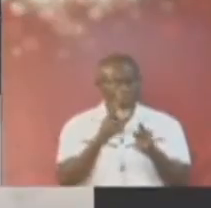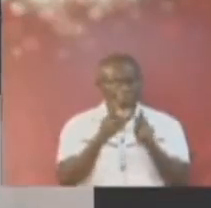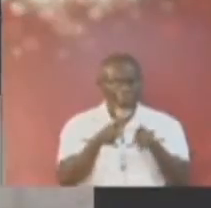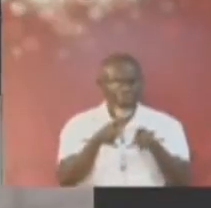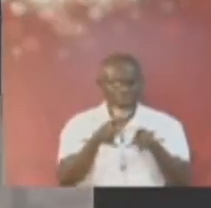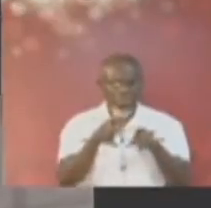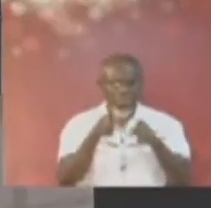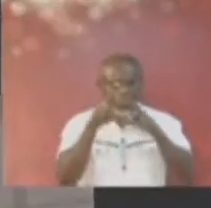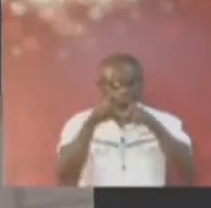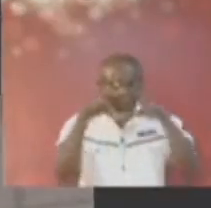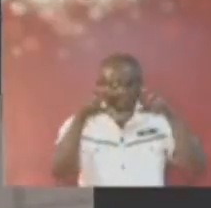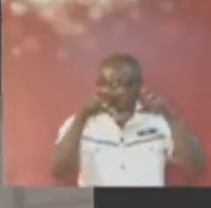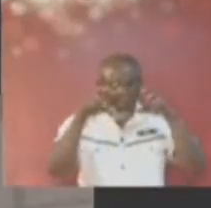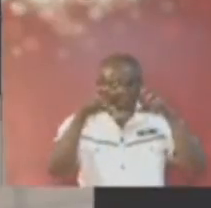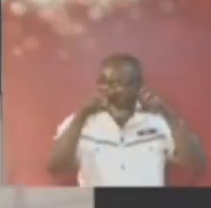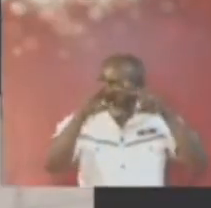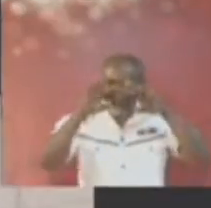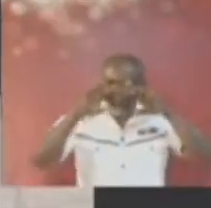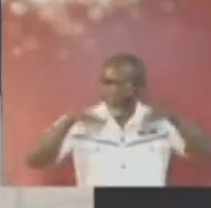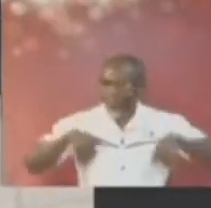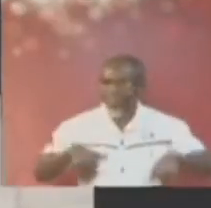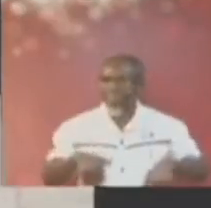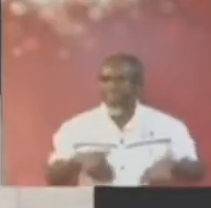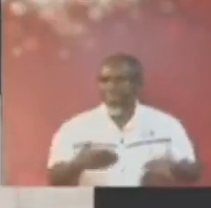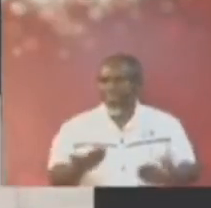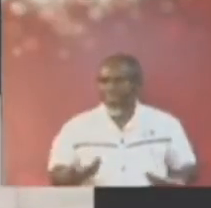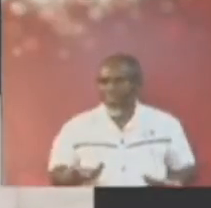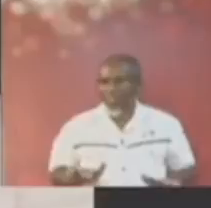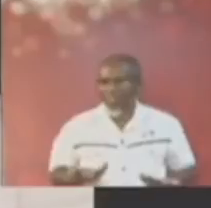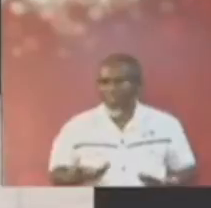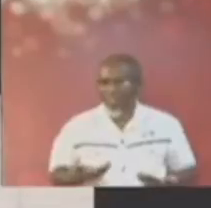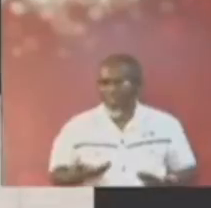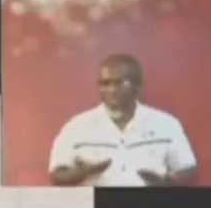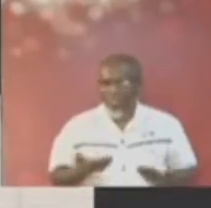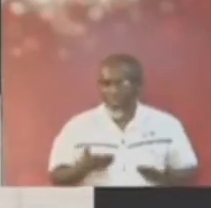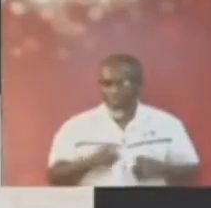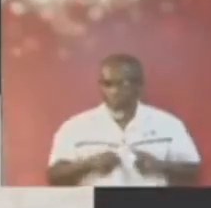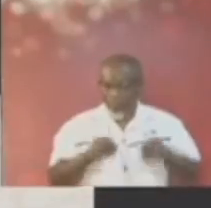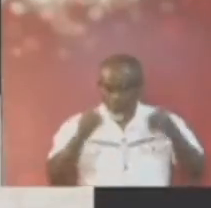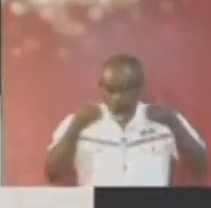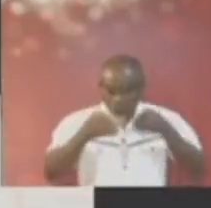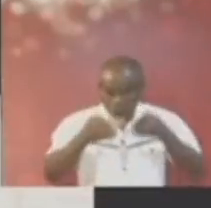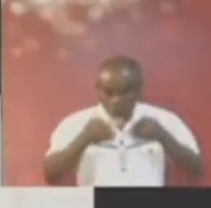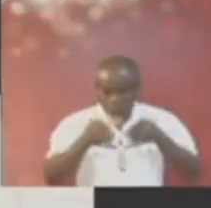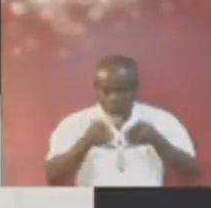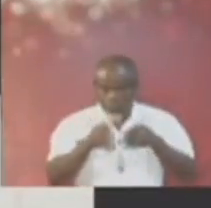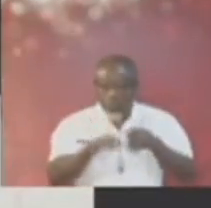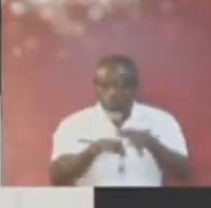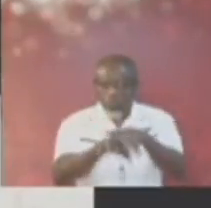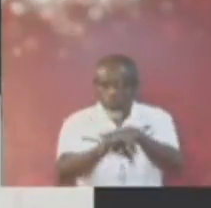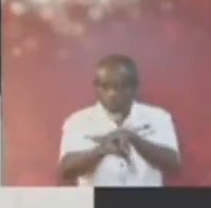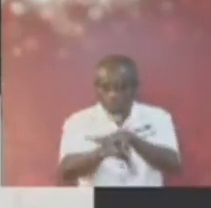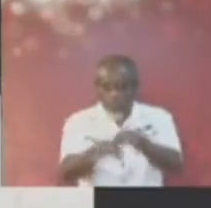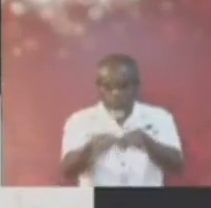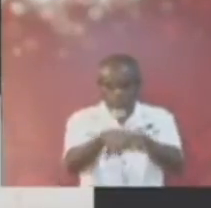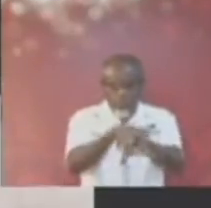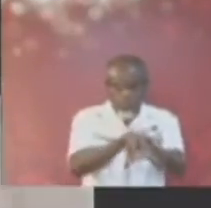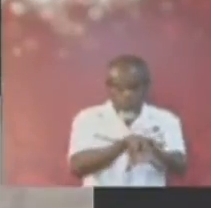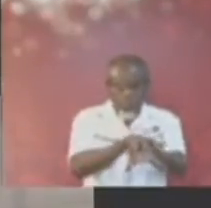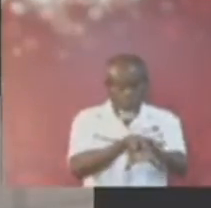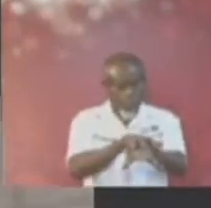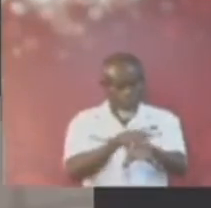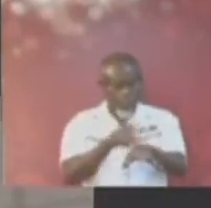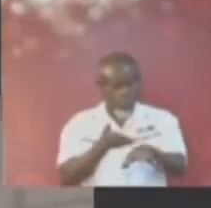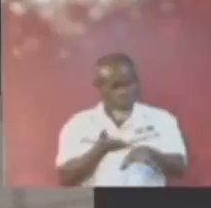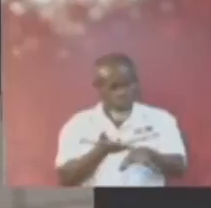some confusion concerning wearing gloves. Apparently, some people are of the opinion that when you wear the